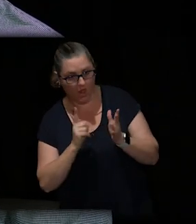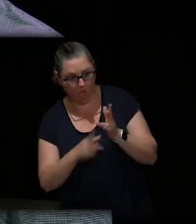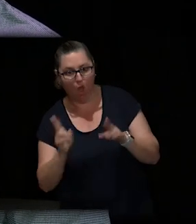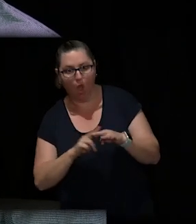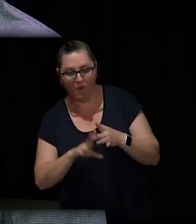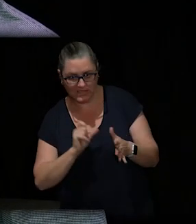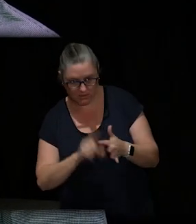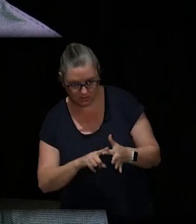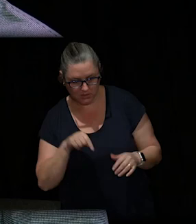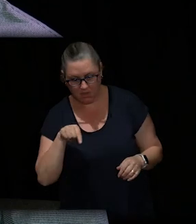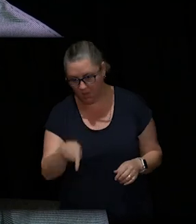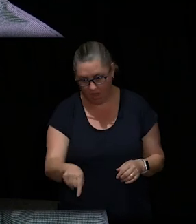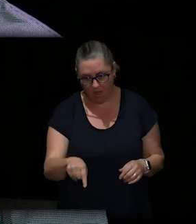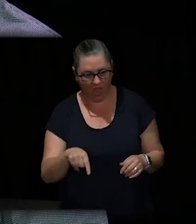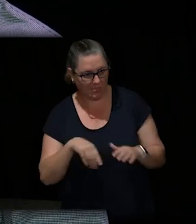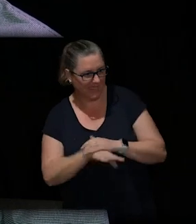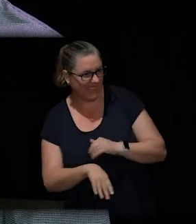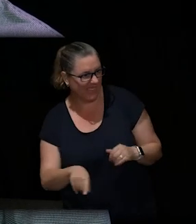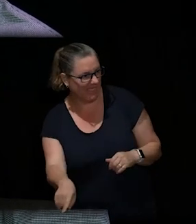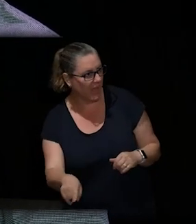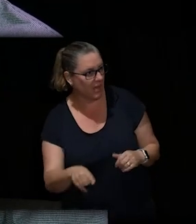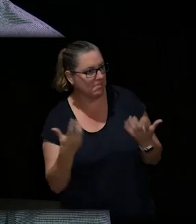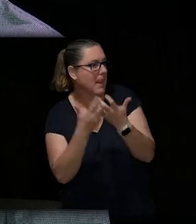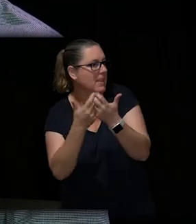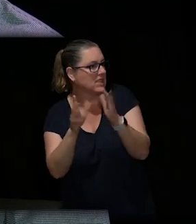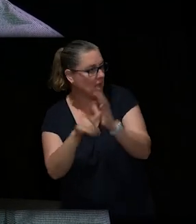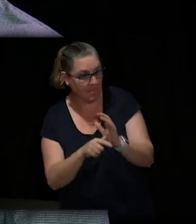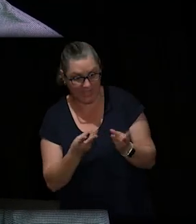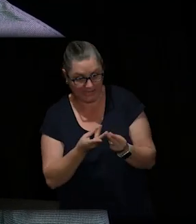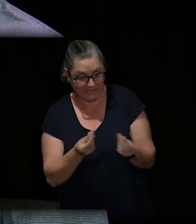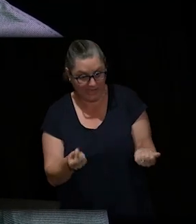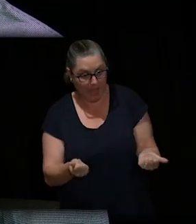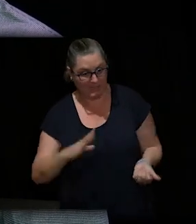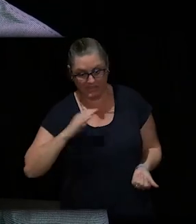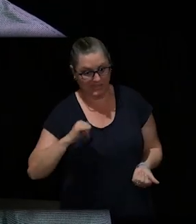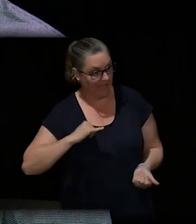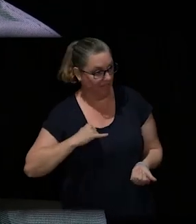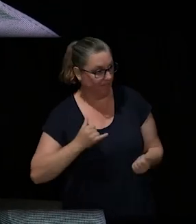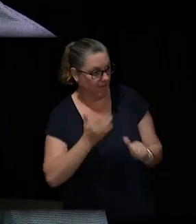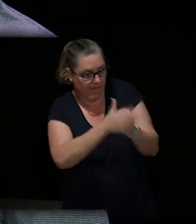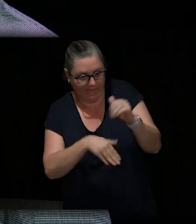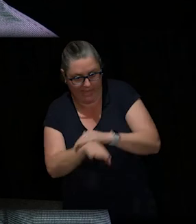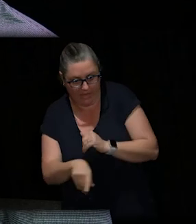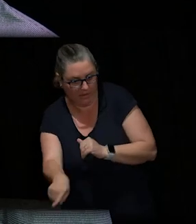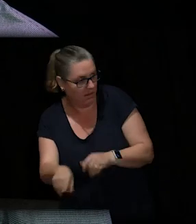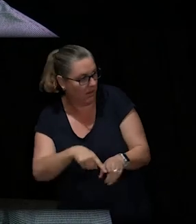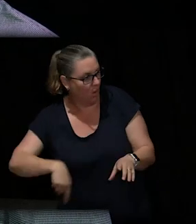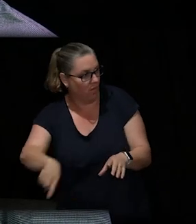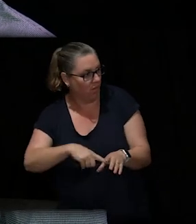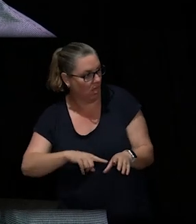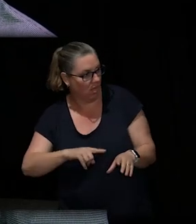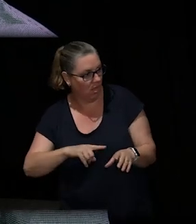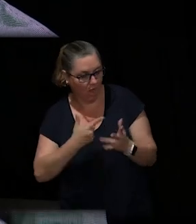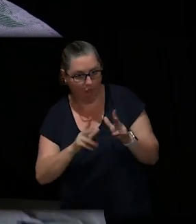point. I'd been in the Oval Office many times, but there were some staffers who had never been in there once. And so we all filed in, and the president